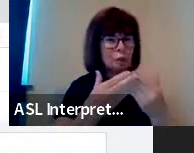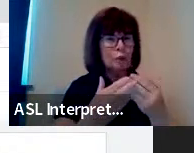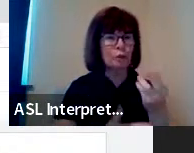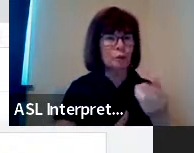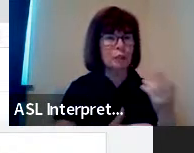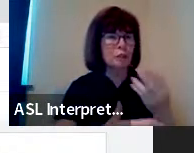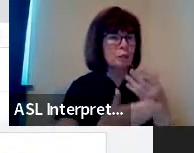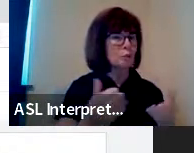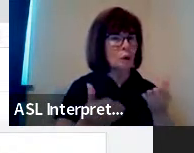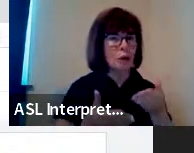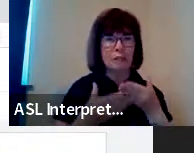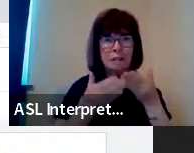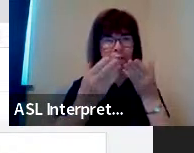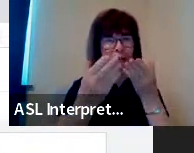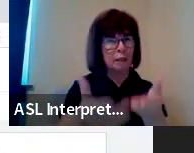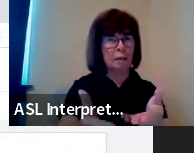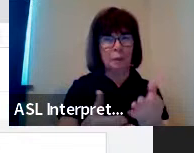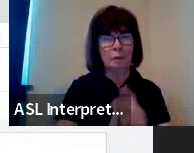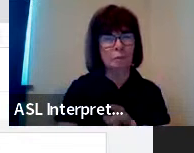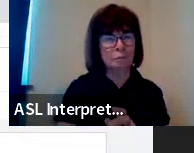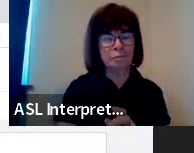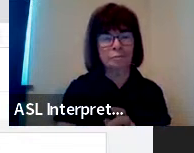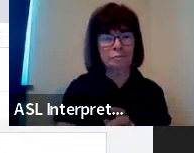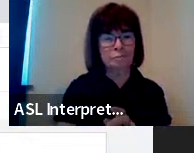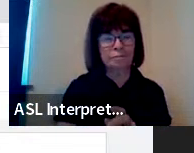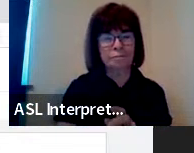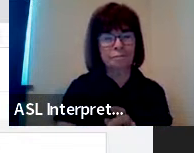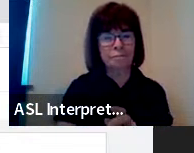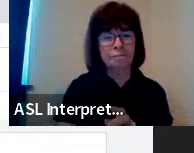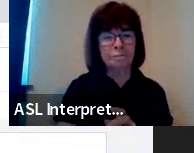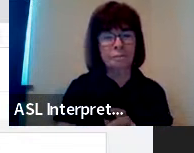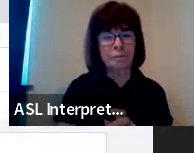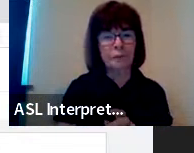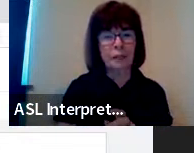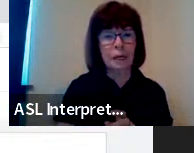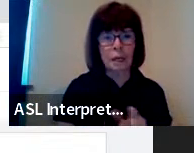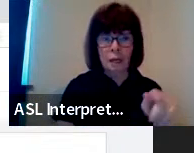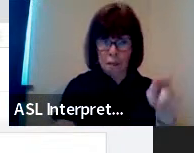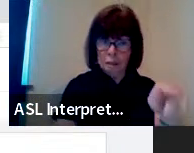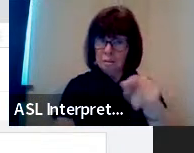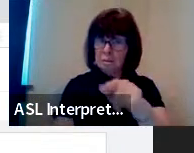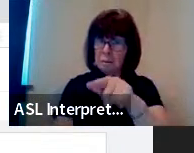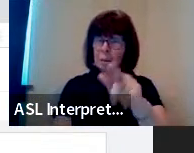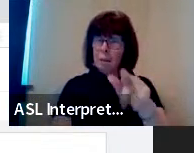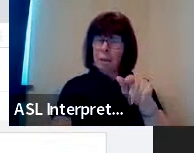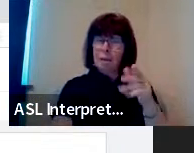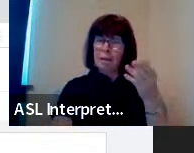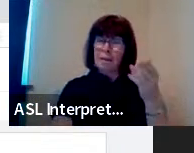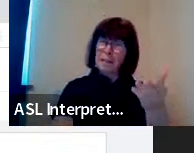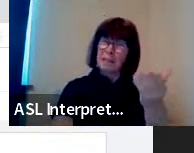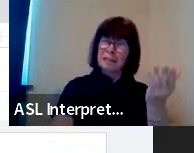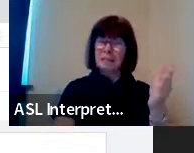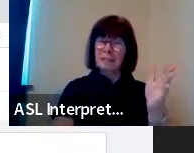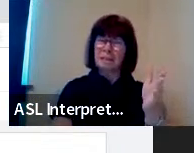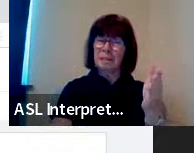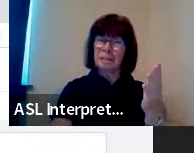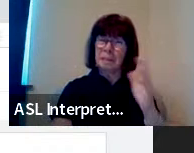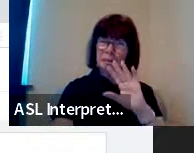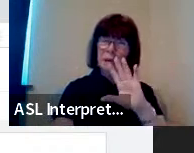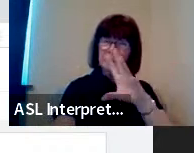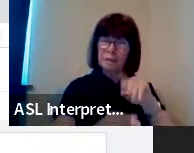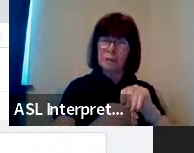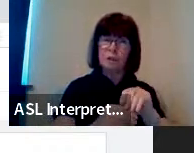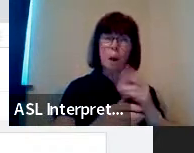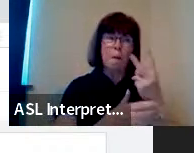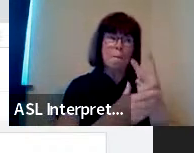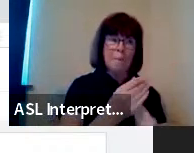available. Yeah. So these are, kind of encompass both